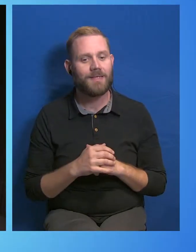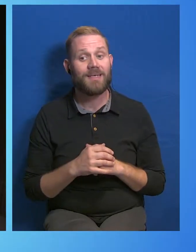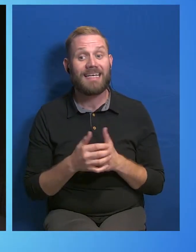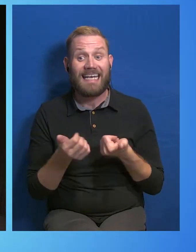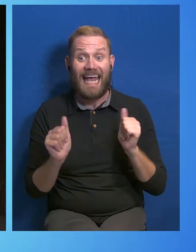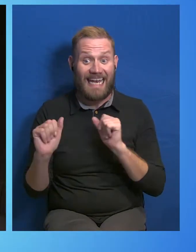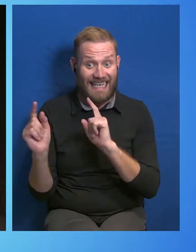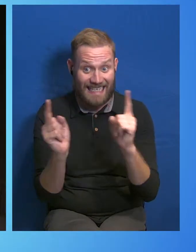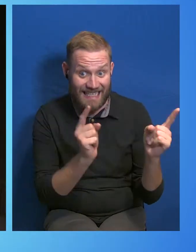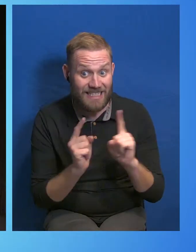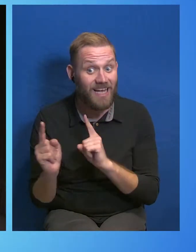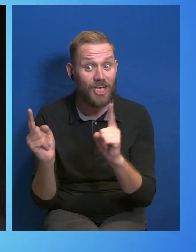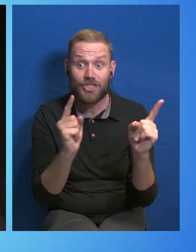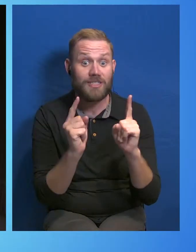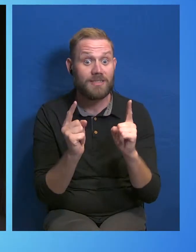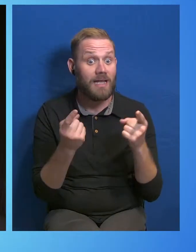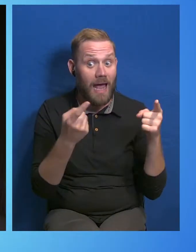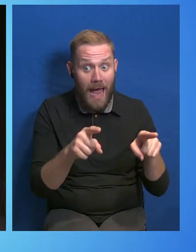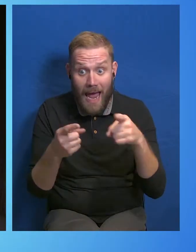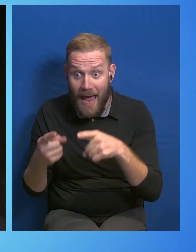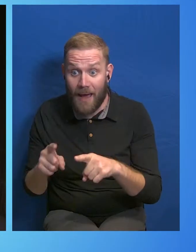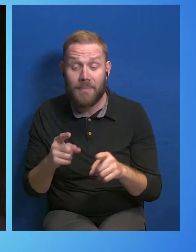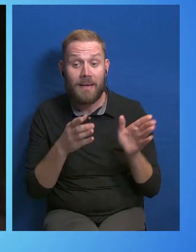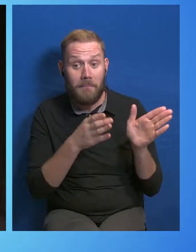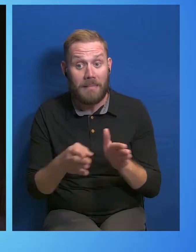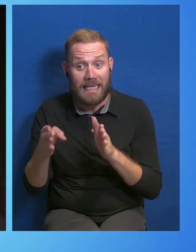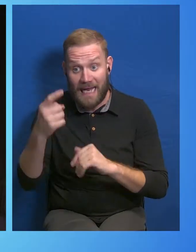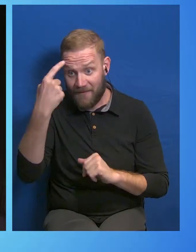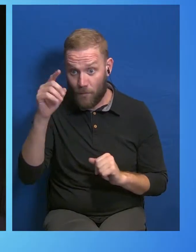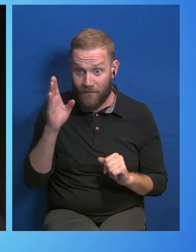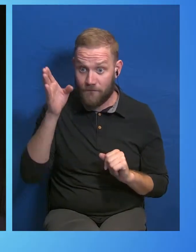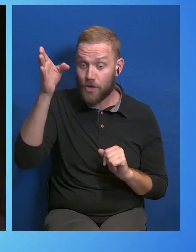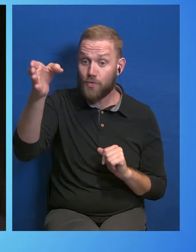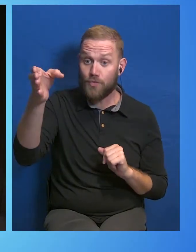any discussions that we have about planning for the future,